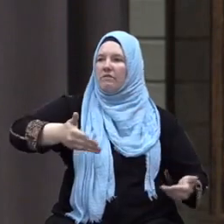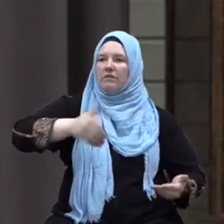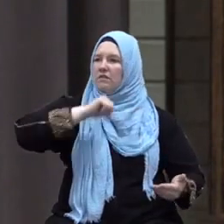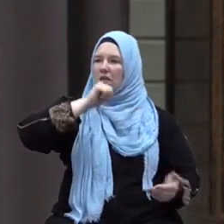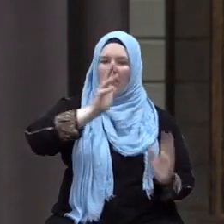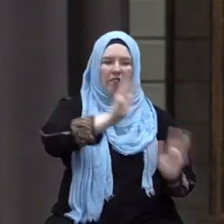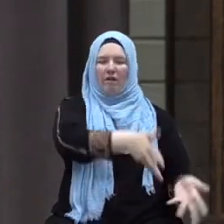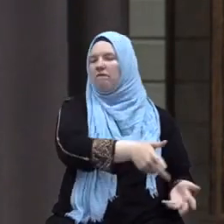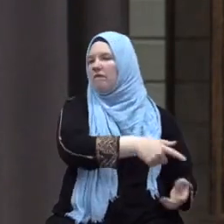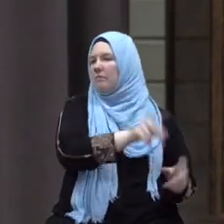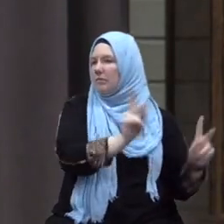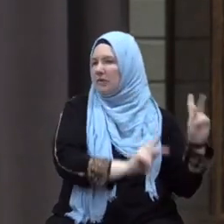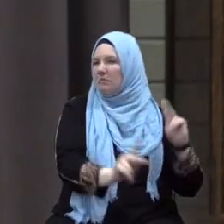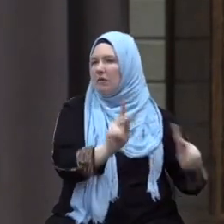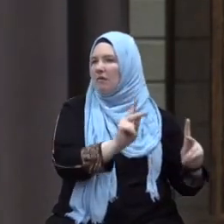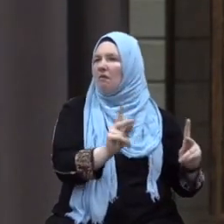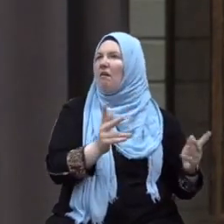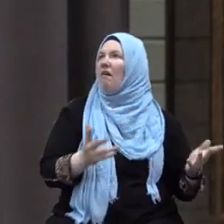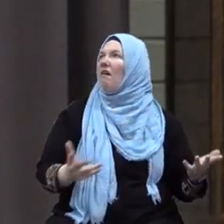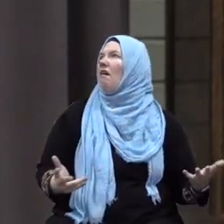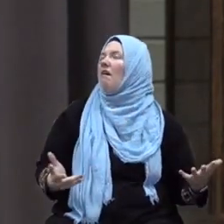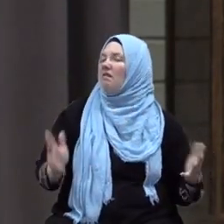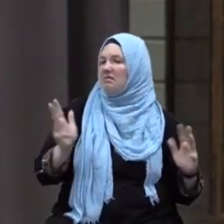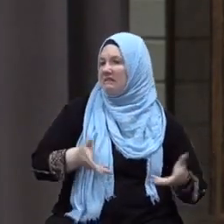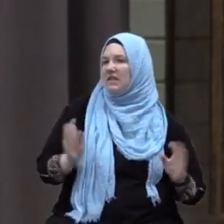crumbs, they leave them nothing.